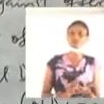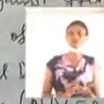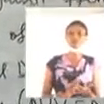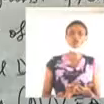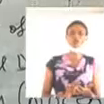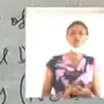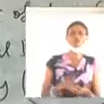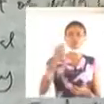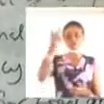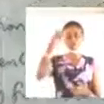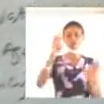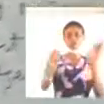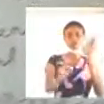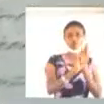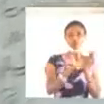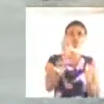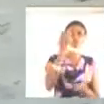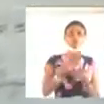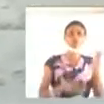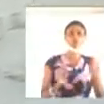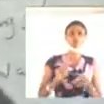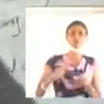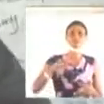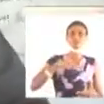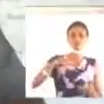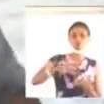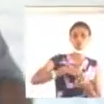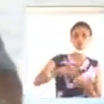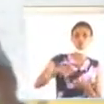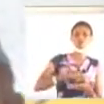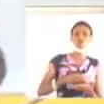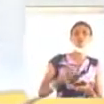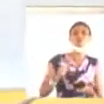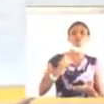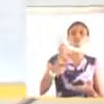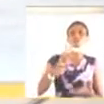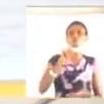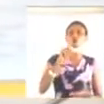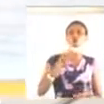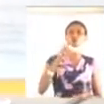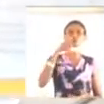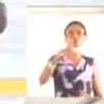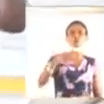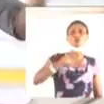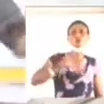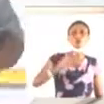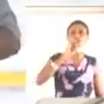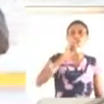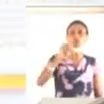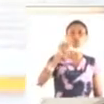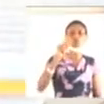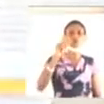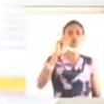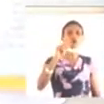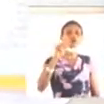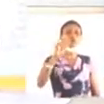for example, live music, and the type of music you like is the one they jump up and down and